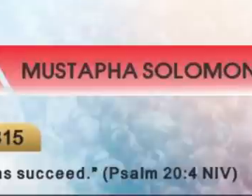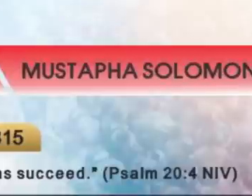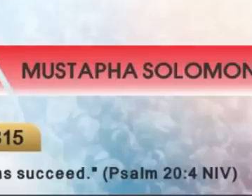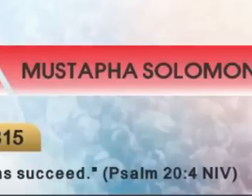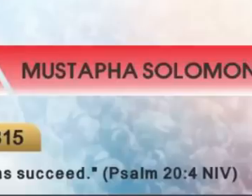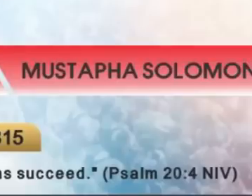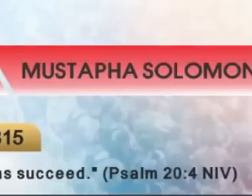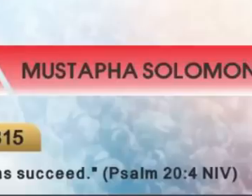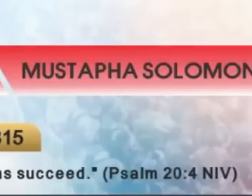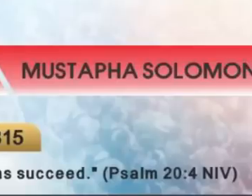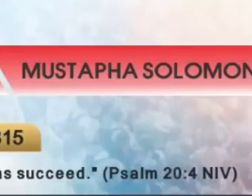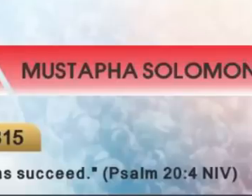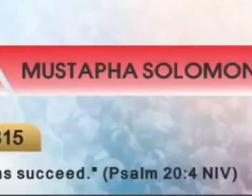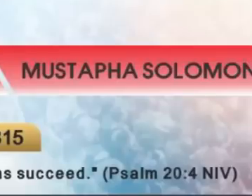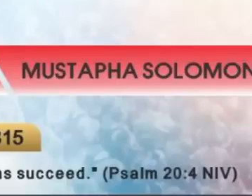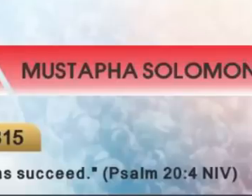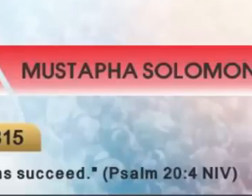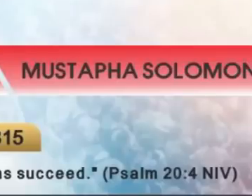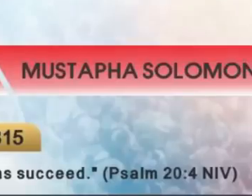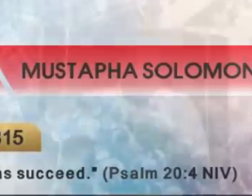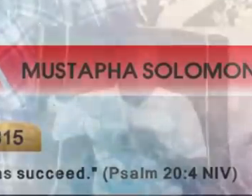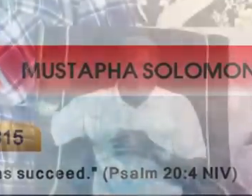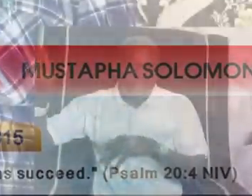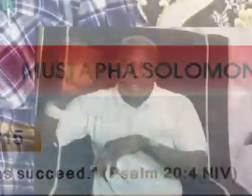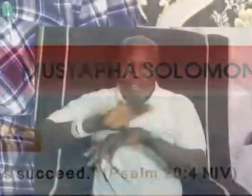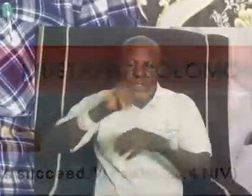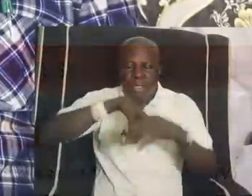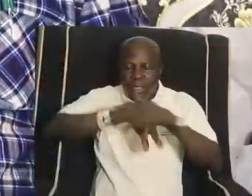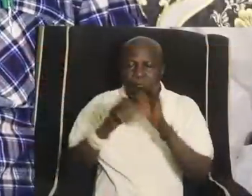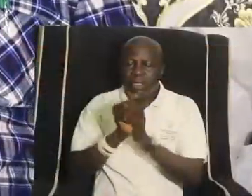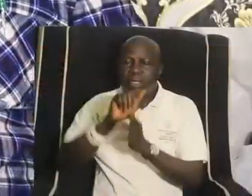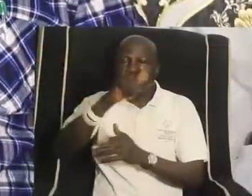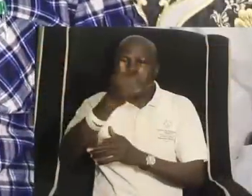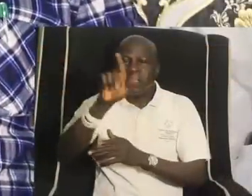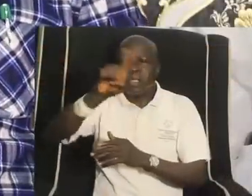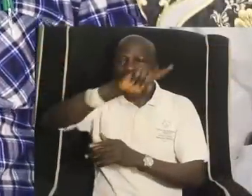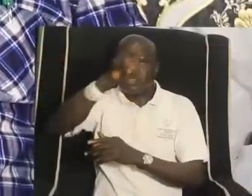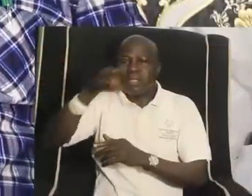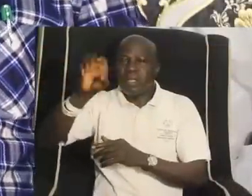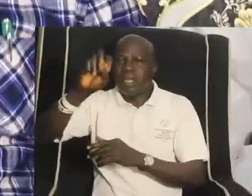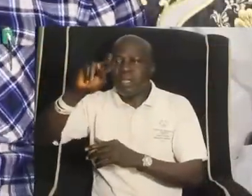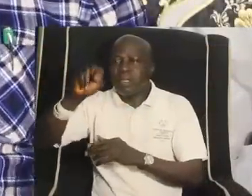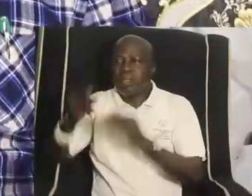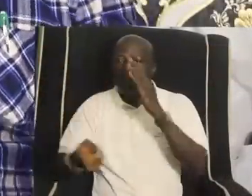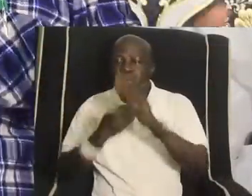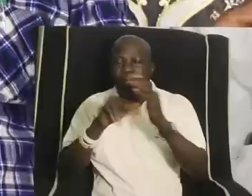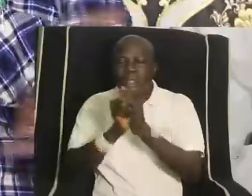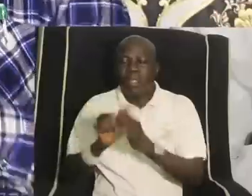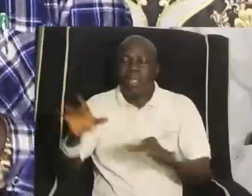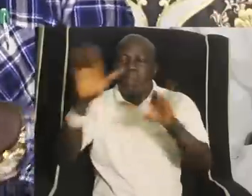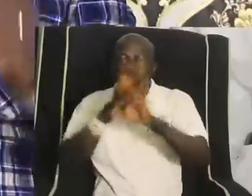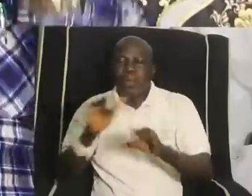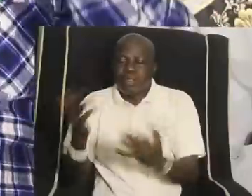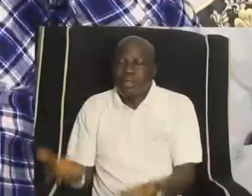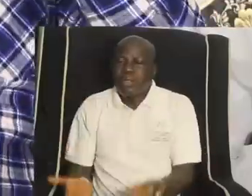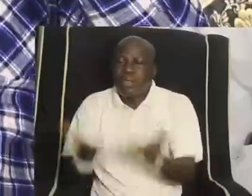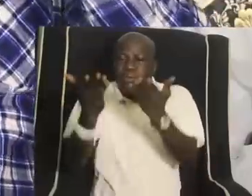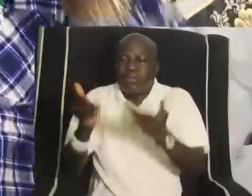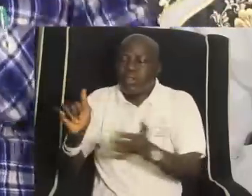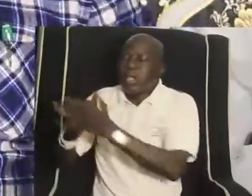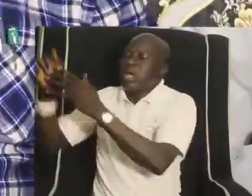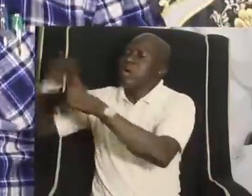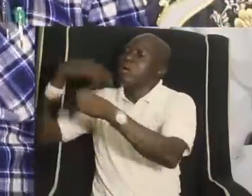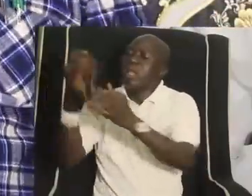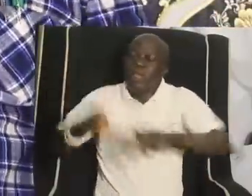101 52 98 950 Seed of Agony Church Loma Gbejade ni Zenith Bank loruko Jesu anu agbe aye dide Jesu lift you up aye re ma